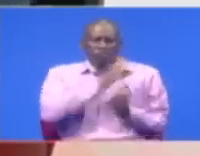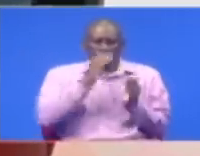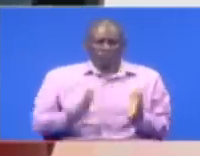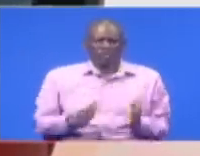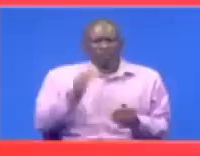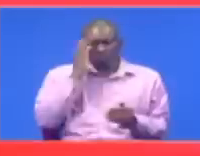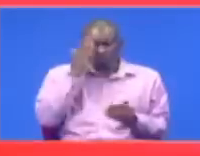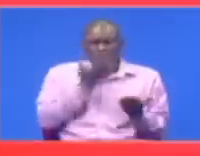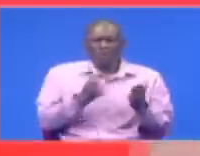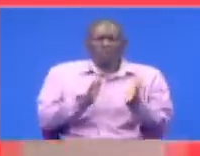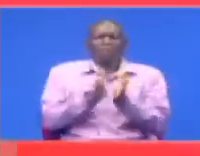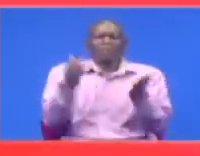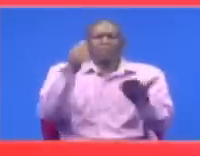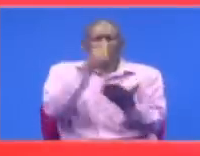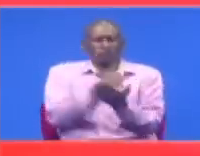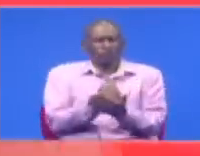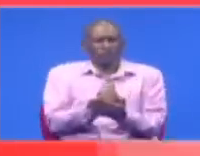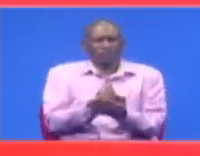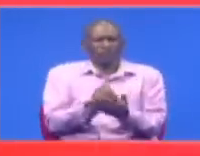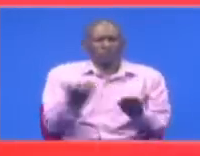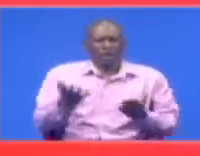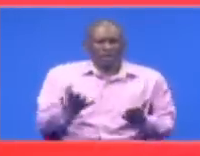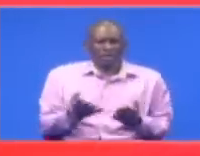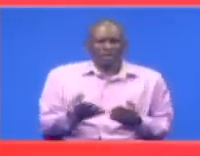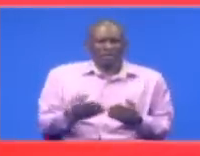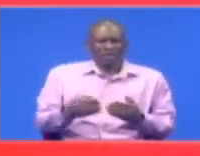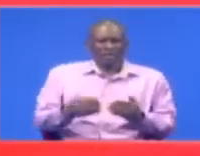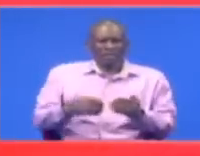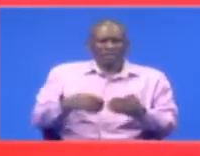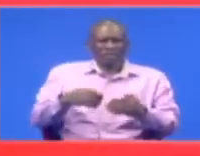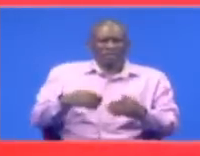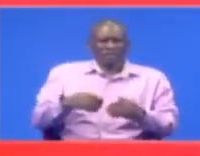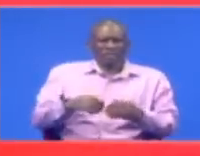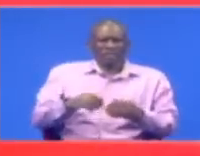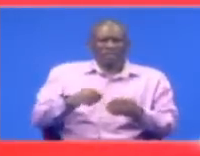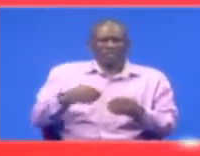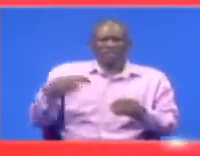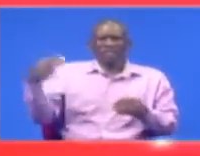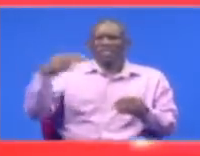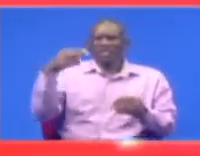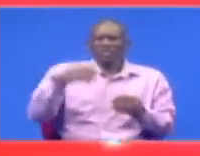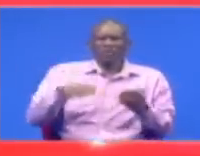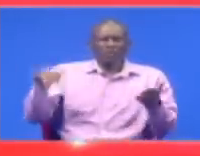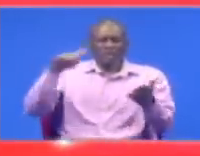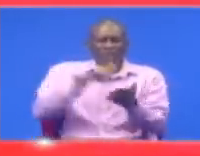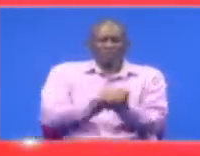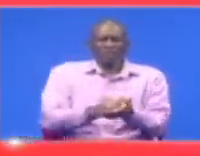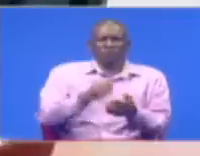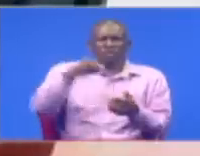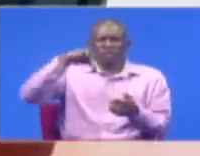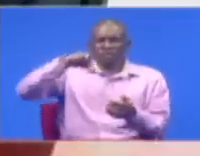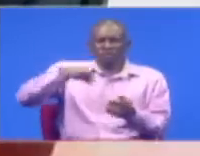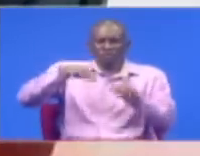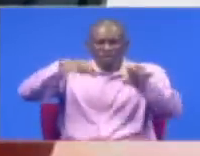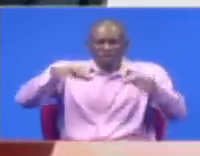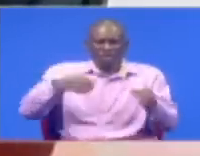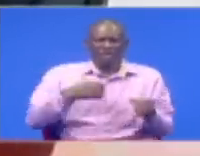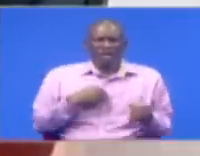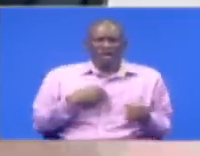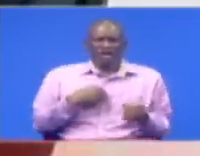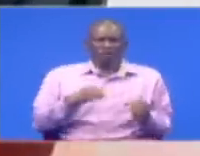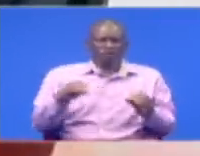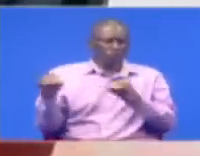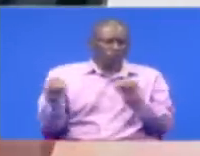know where Public Records Office is. It's towards Heathrow Airport at Kew Gardens. So I had to commute from